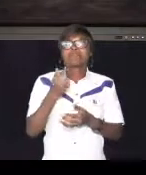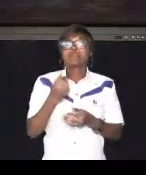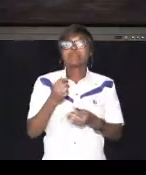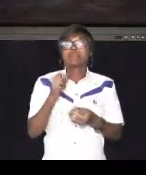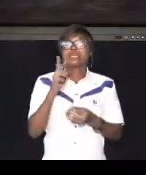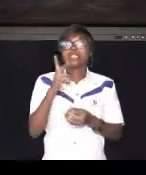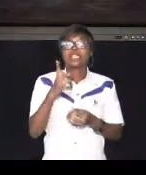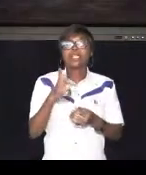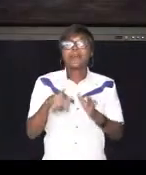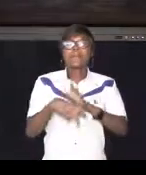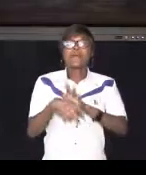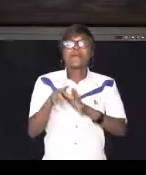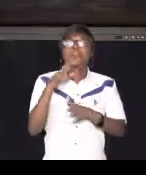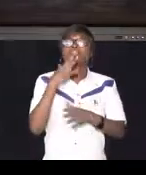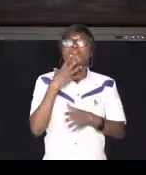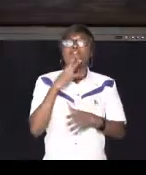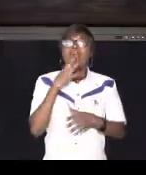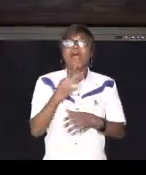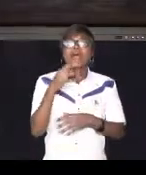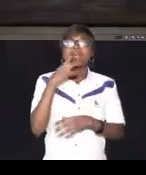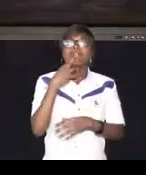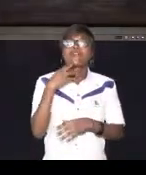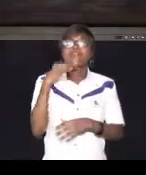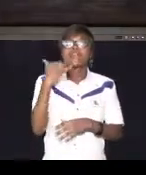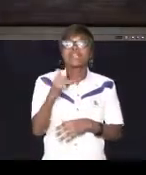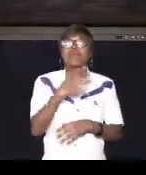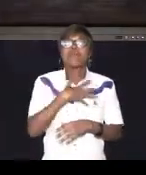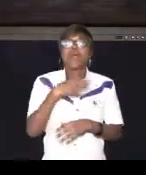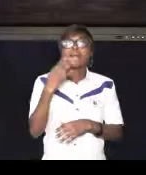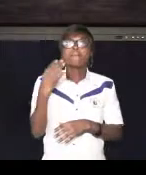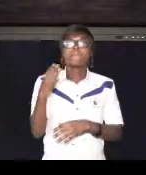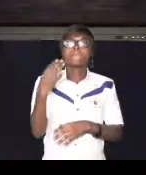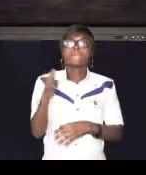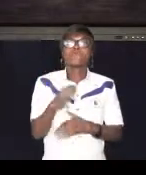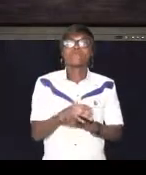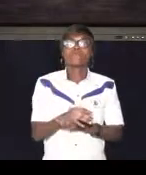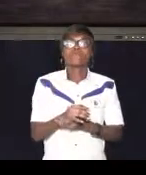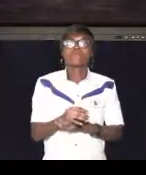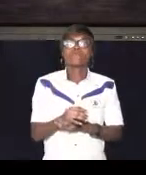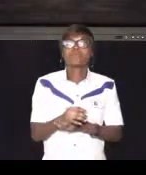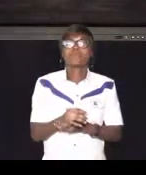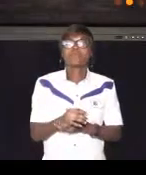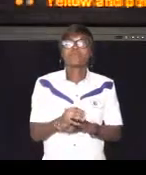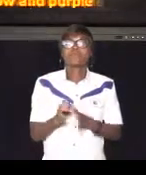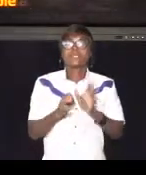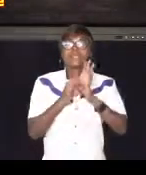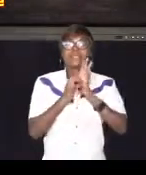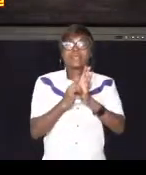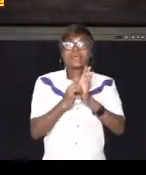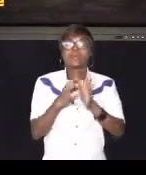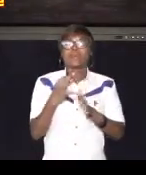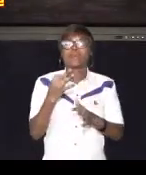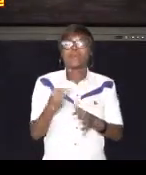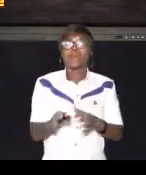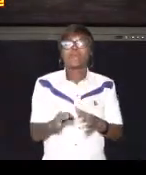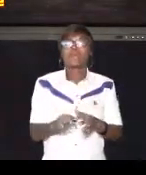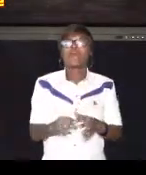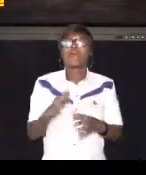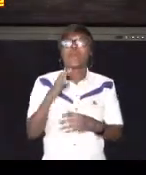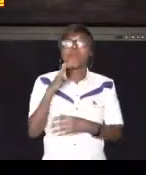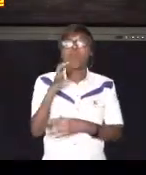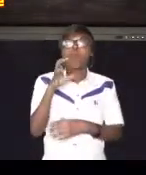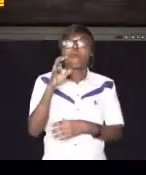primary colors. What are they? We have red, yellow, and blue. They are the 3 primary colors. Write one example of complementary